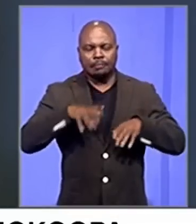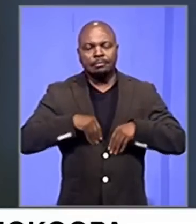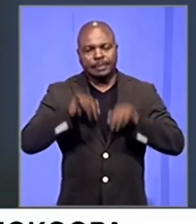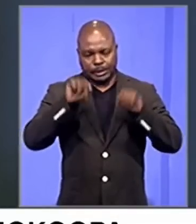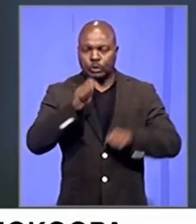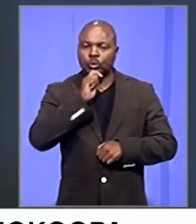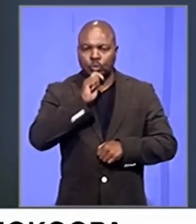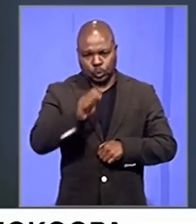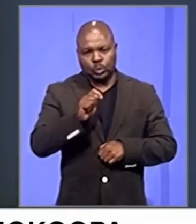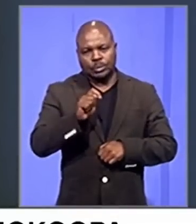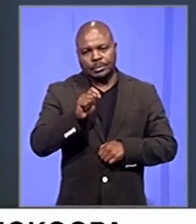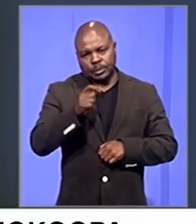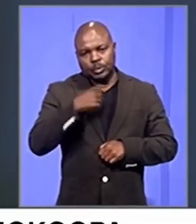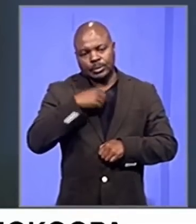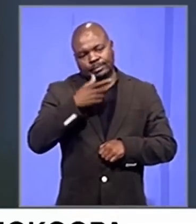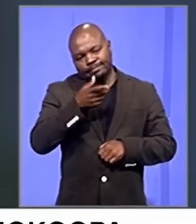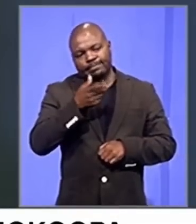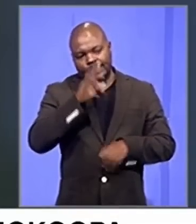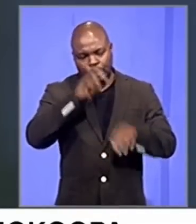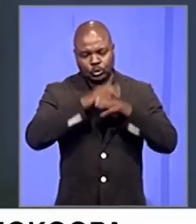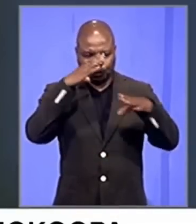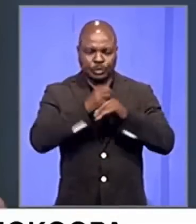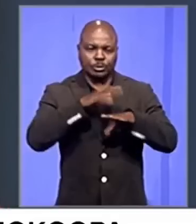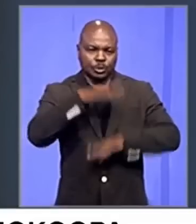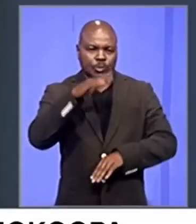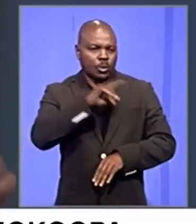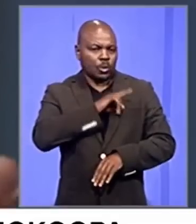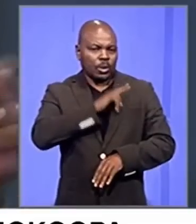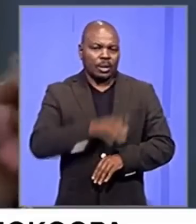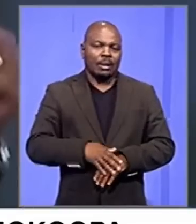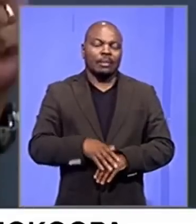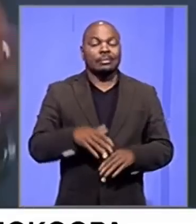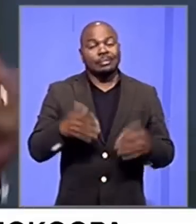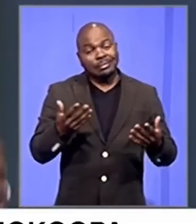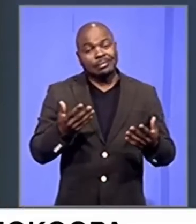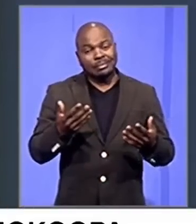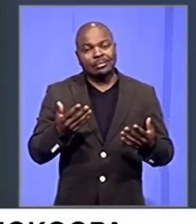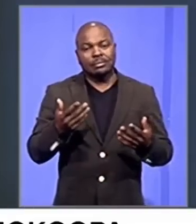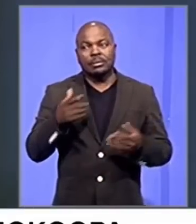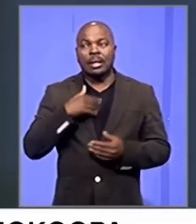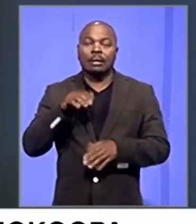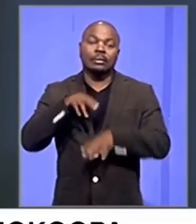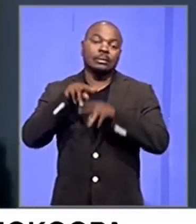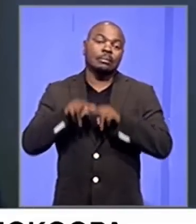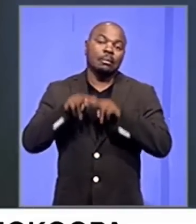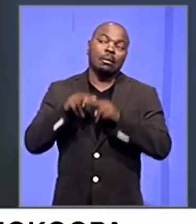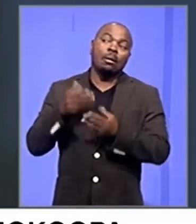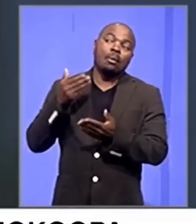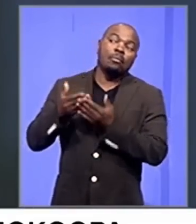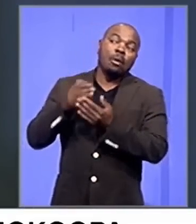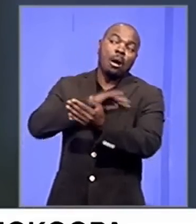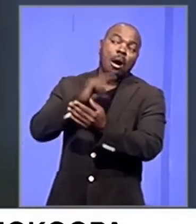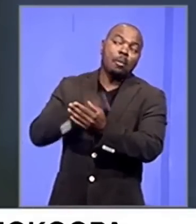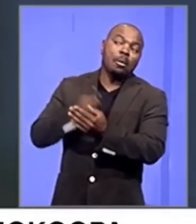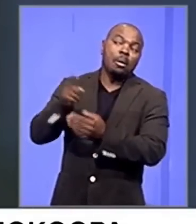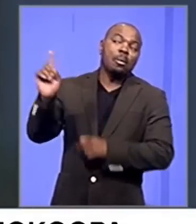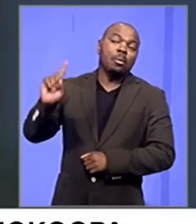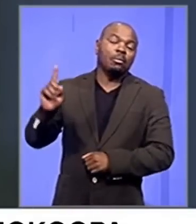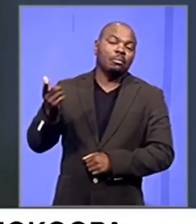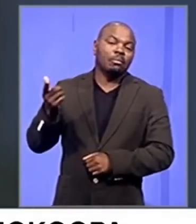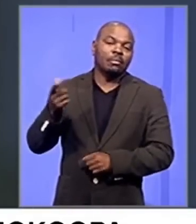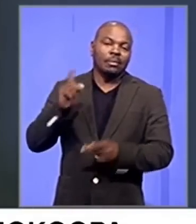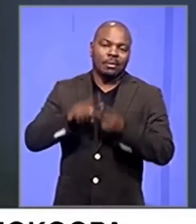an area that requires attention because of course it takes on the available capacity, and therefore the correction that